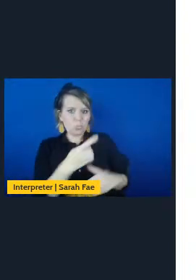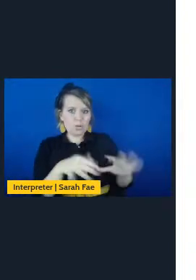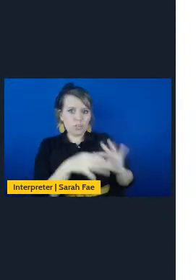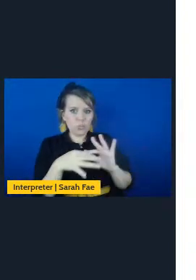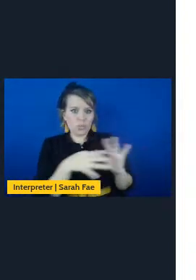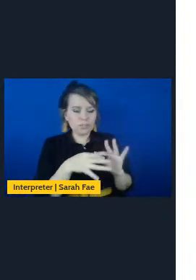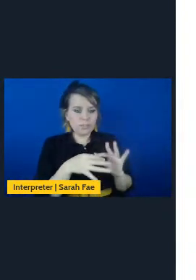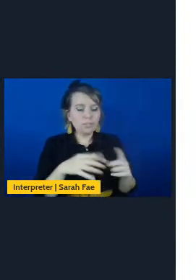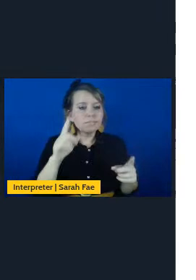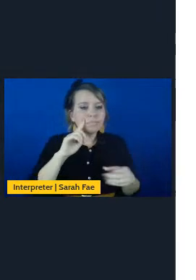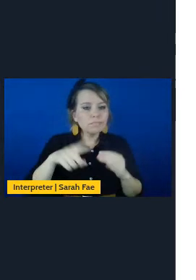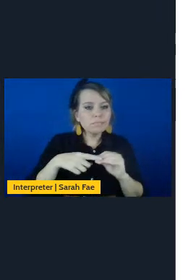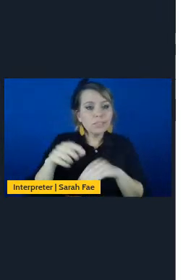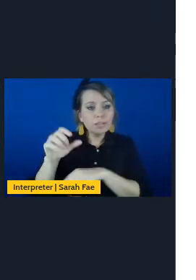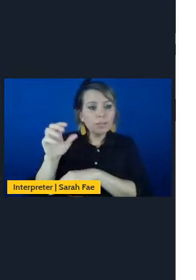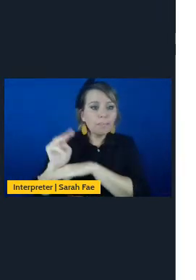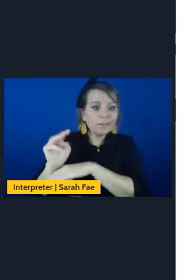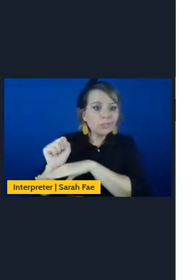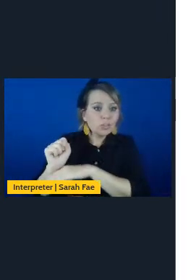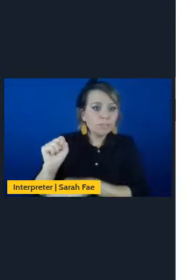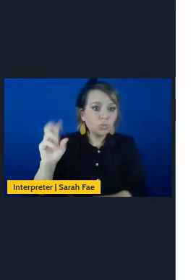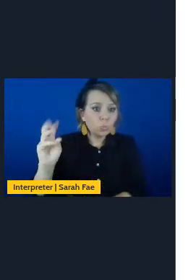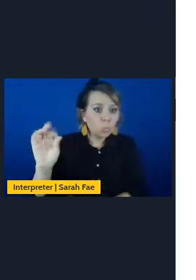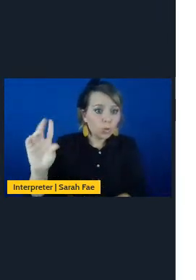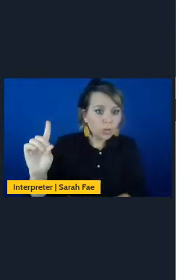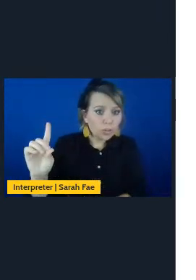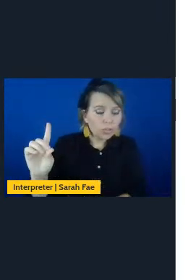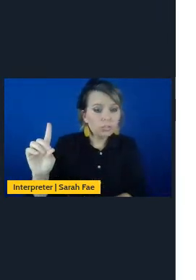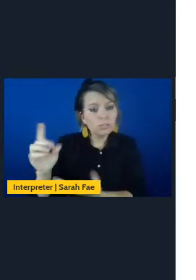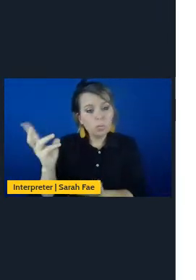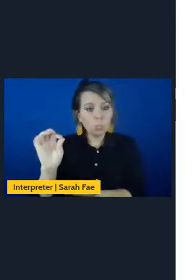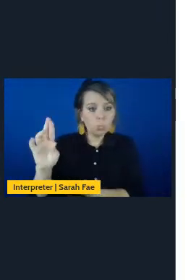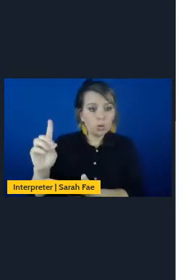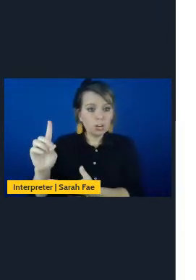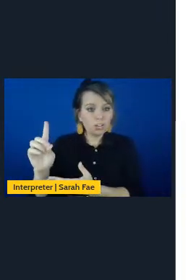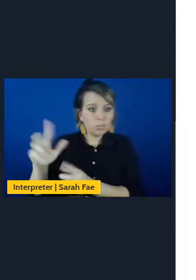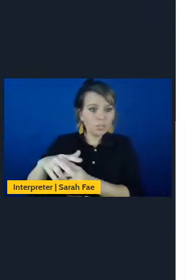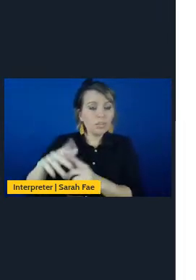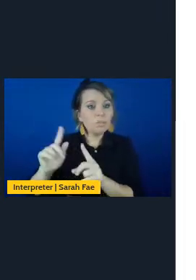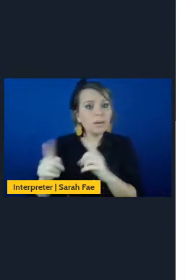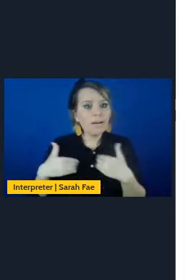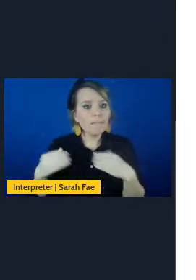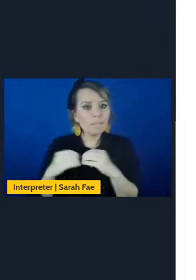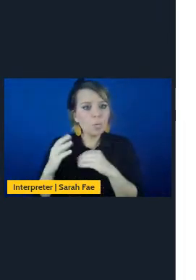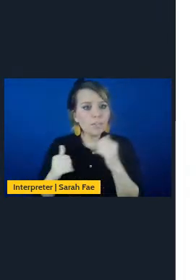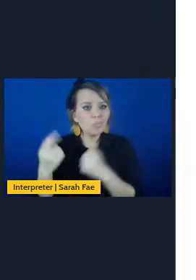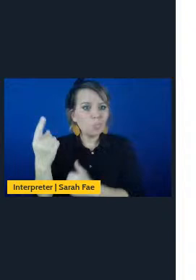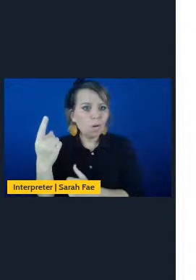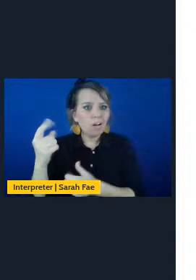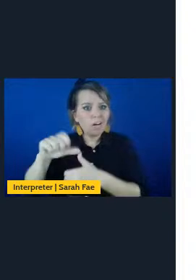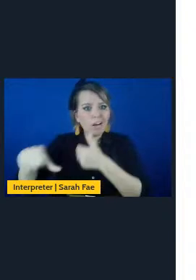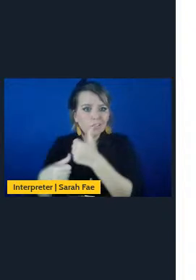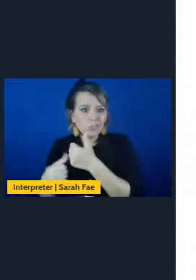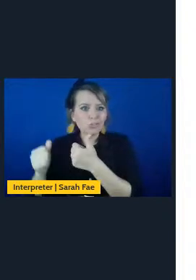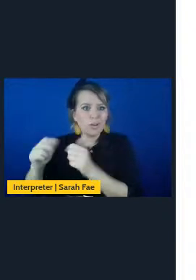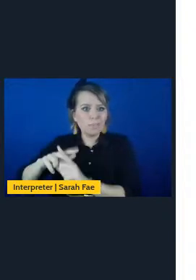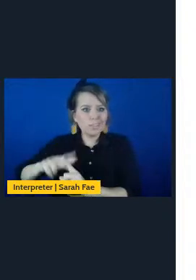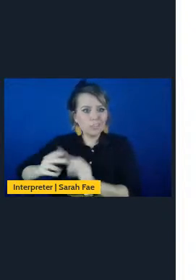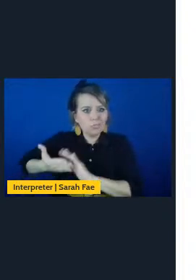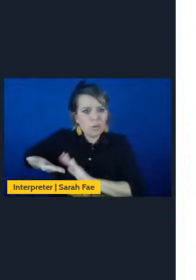people say that this is a Word application, but it definitely may have more than one let's say, Angular application behind it,